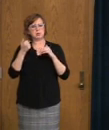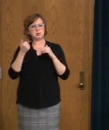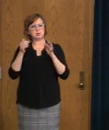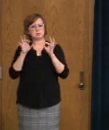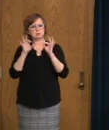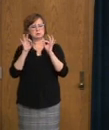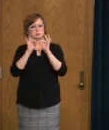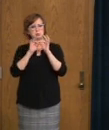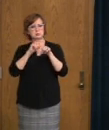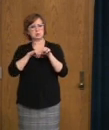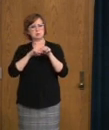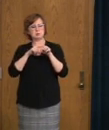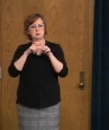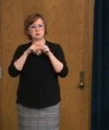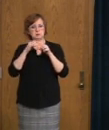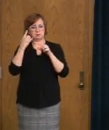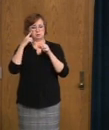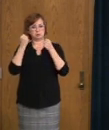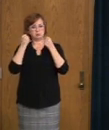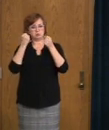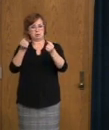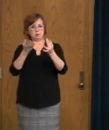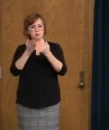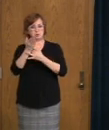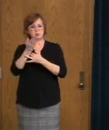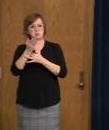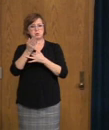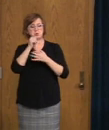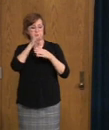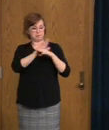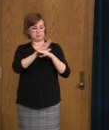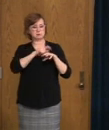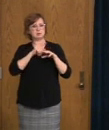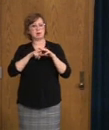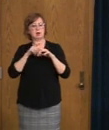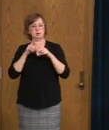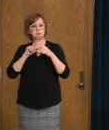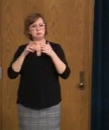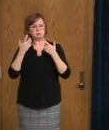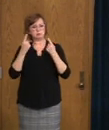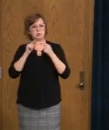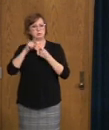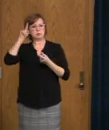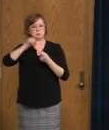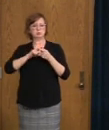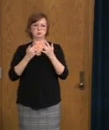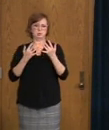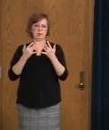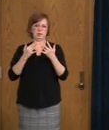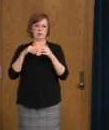people reduce wait times and increase overall testing capacity.